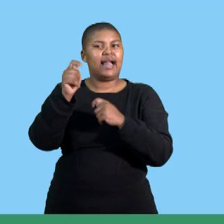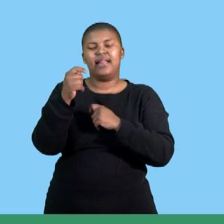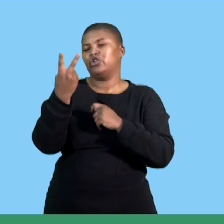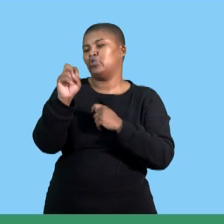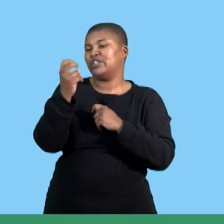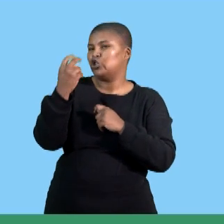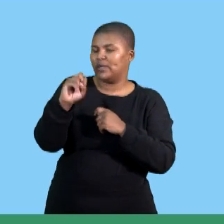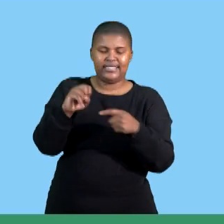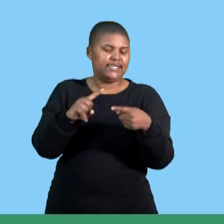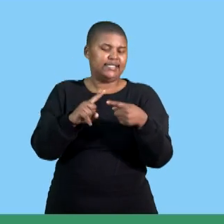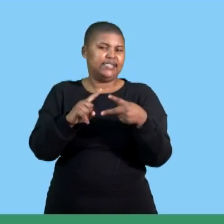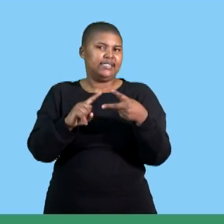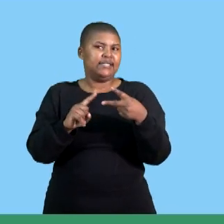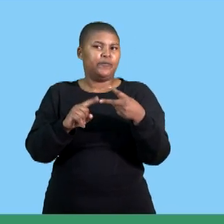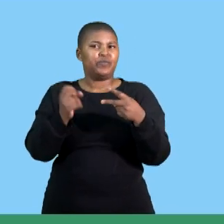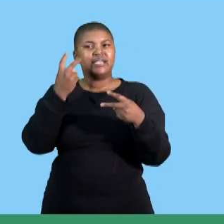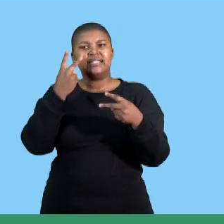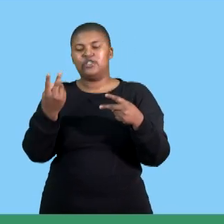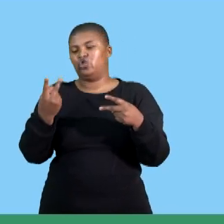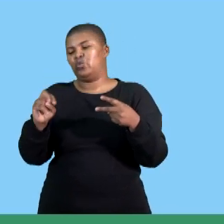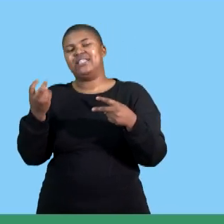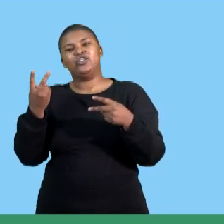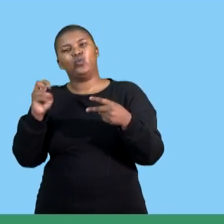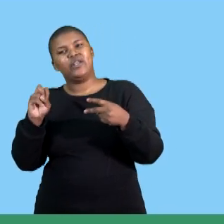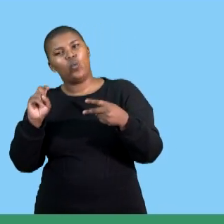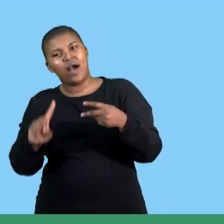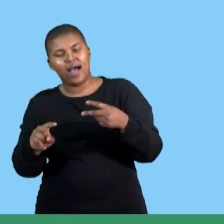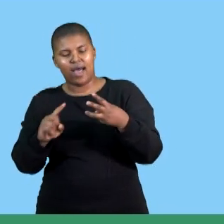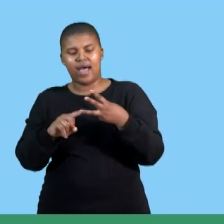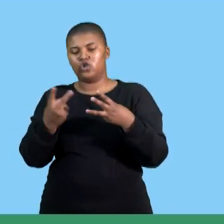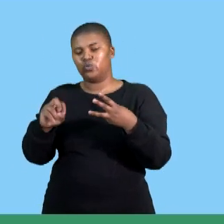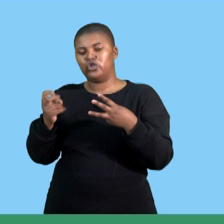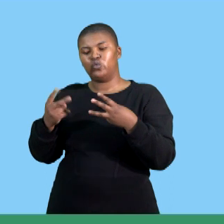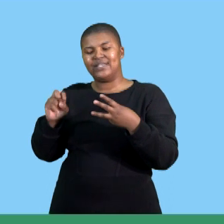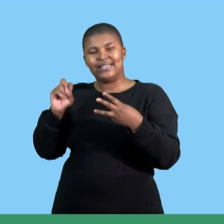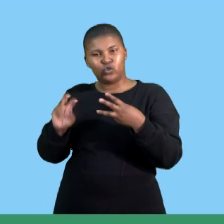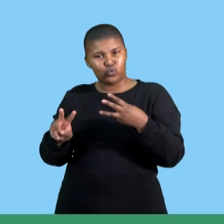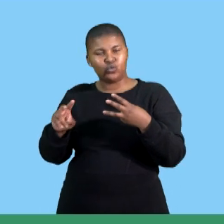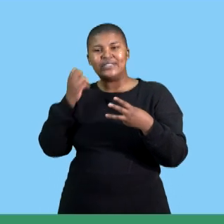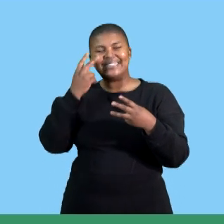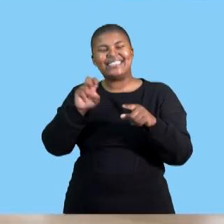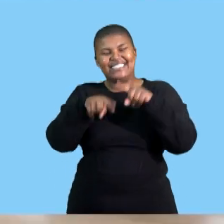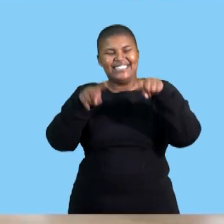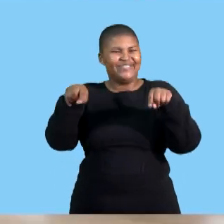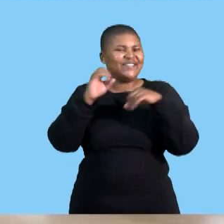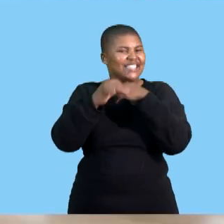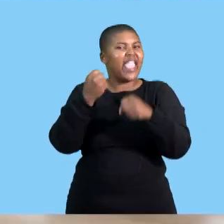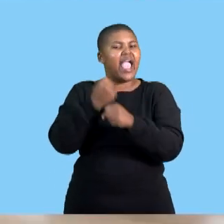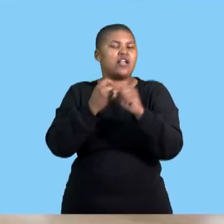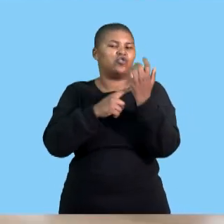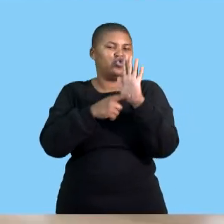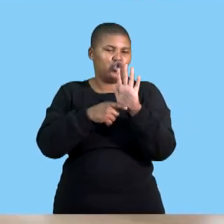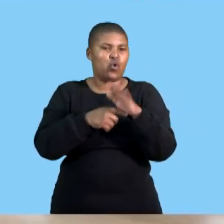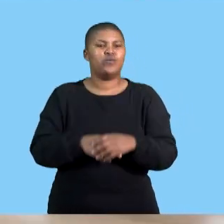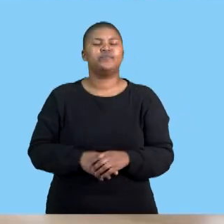in 2020, and then we see the sales in 2021, 22, so it shows different segments